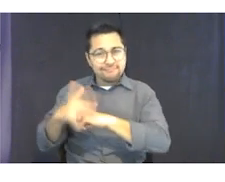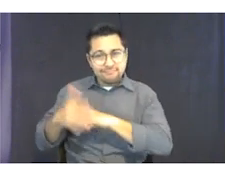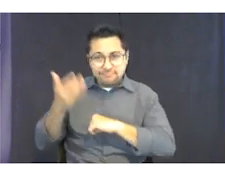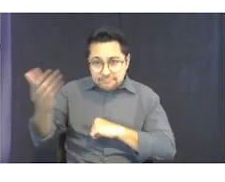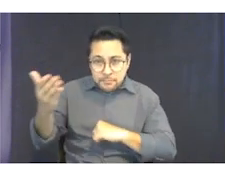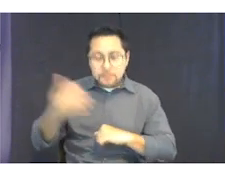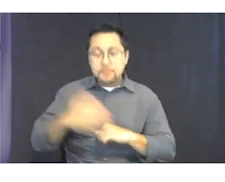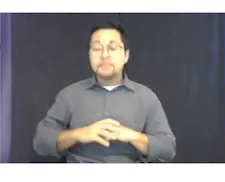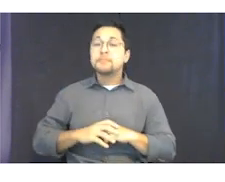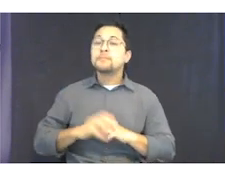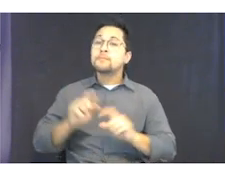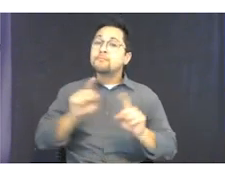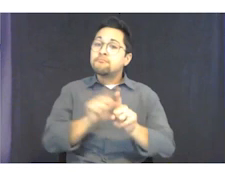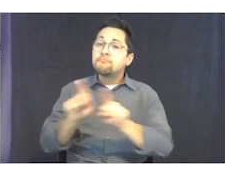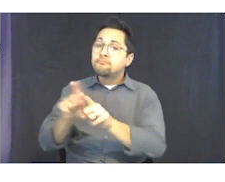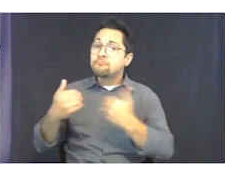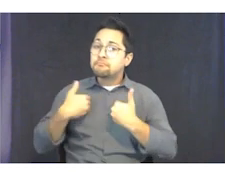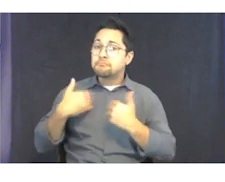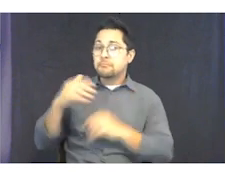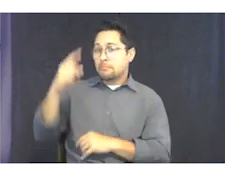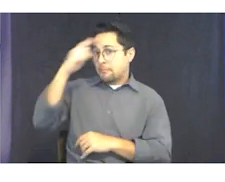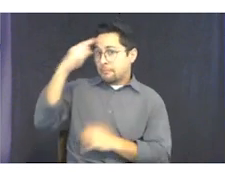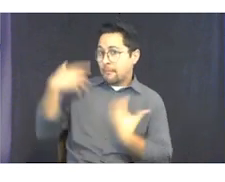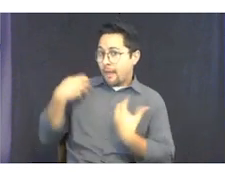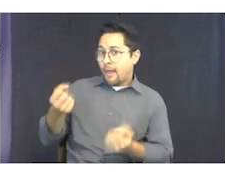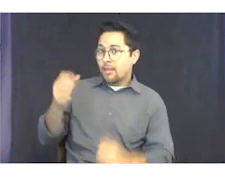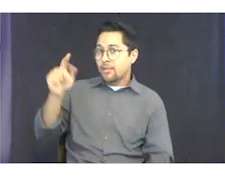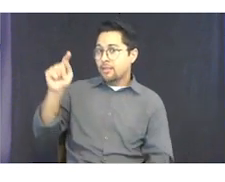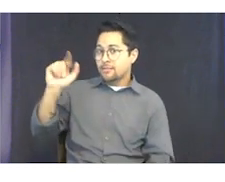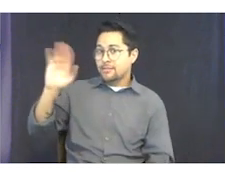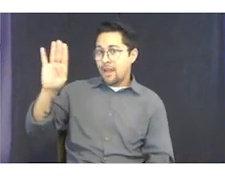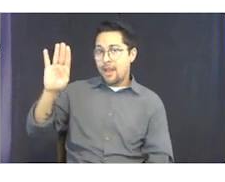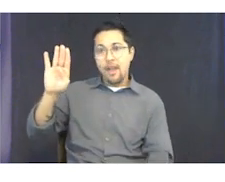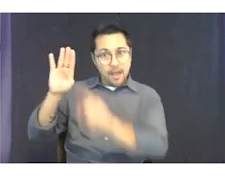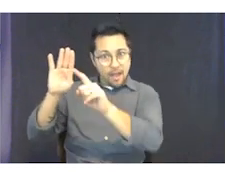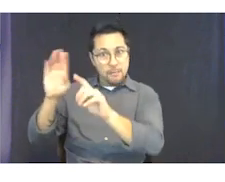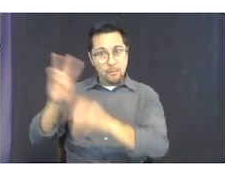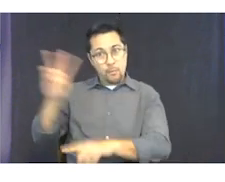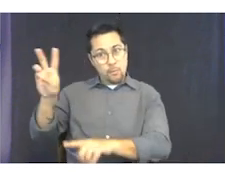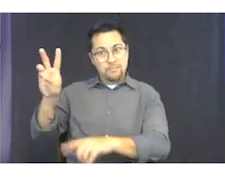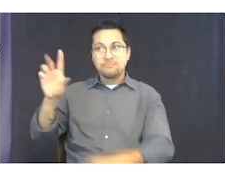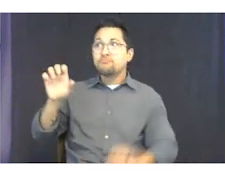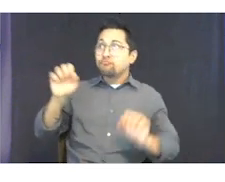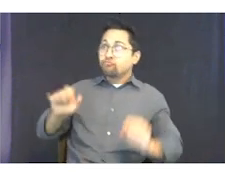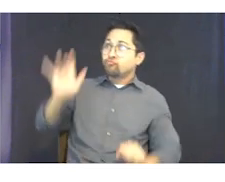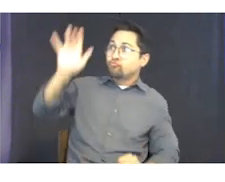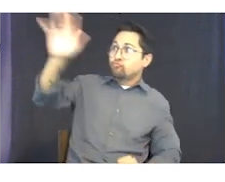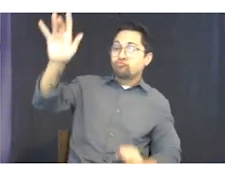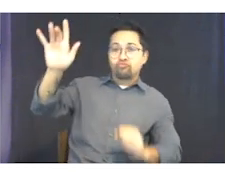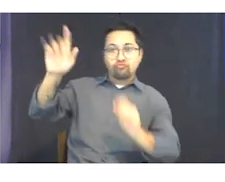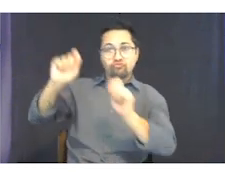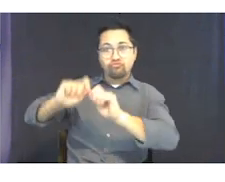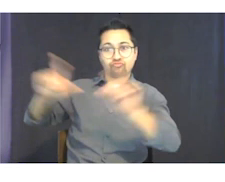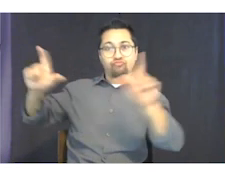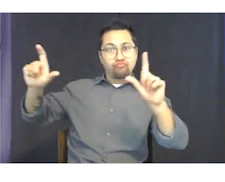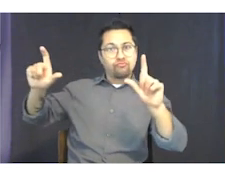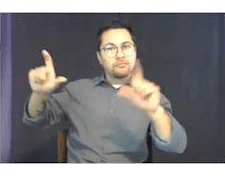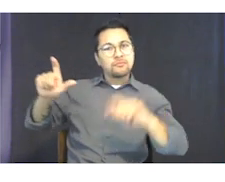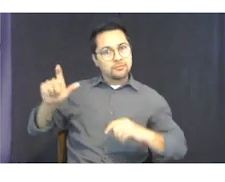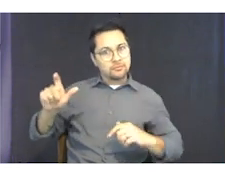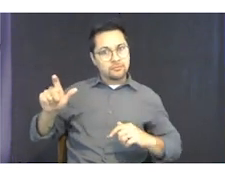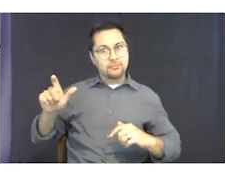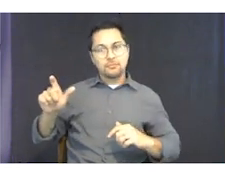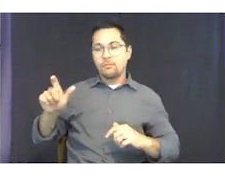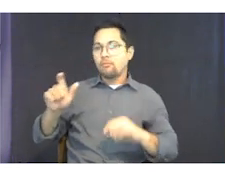also have a mental health tab that you can click on, and there are resources there for